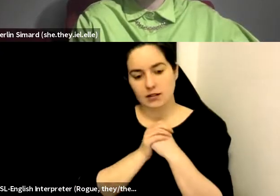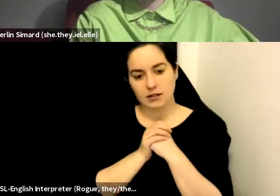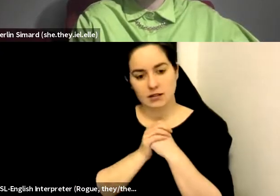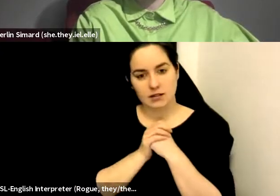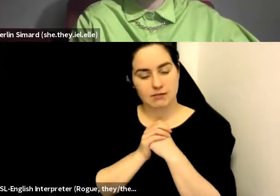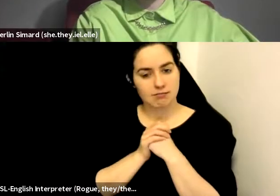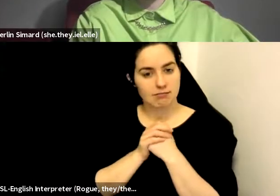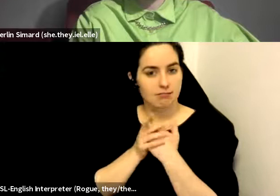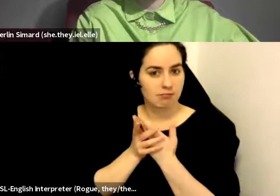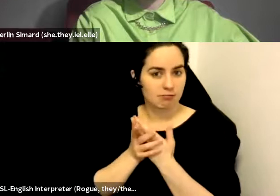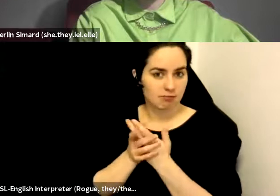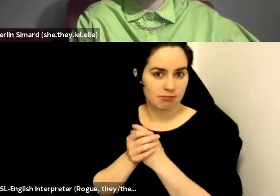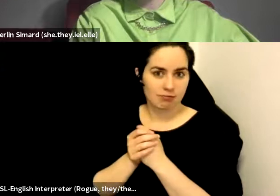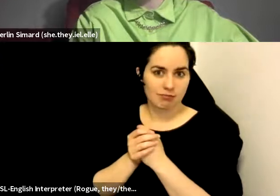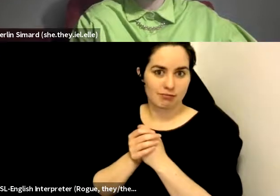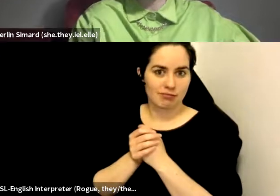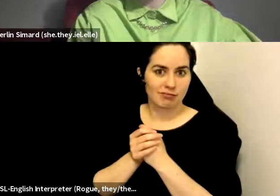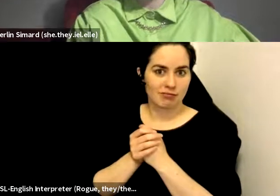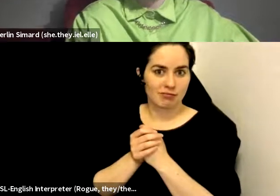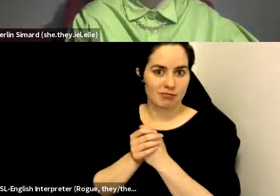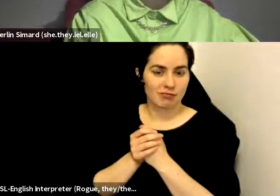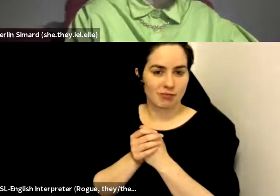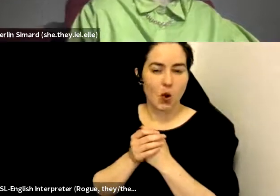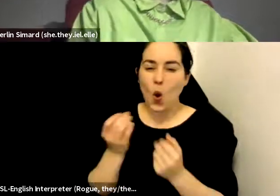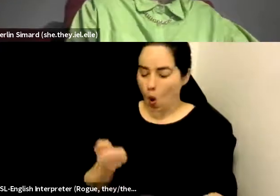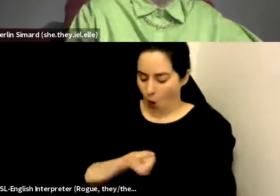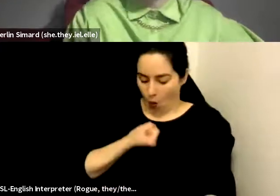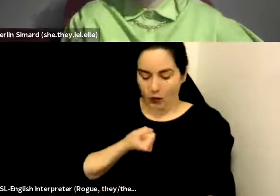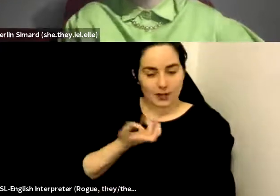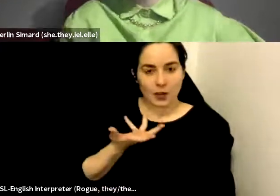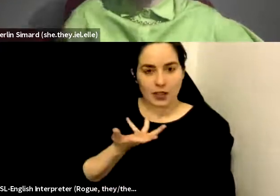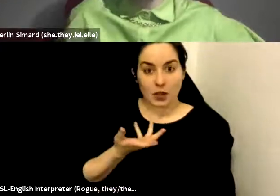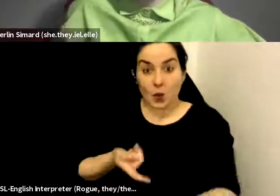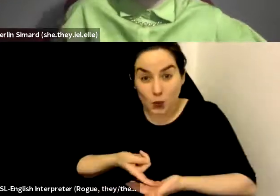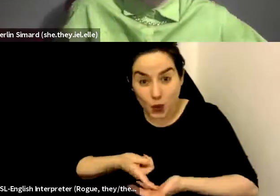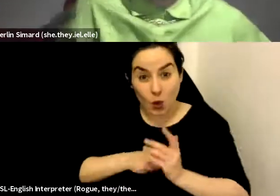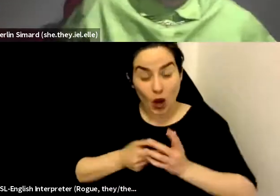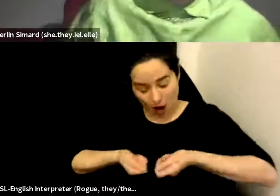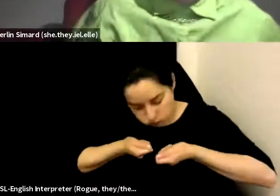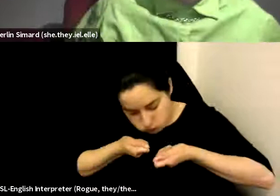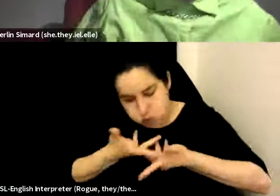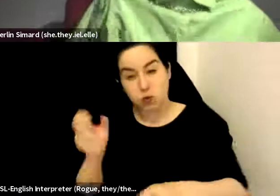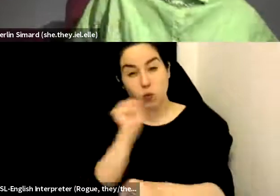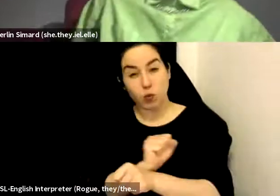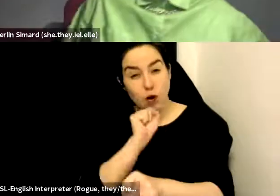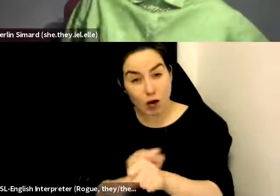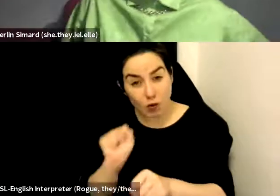we don't need to burn out, that we can actually, like, care for